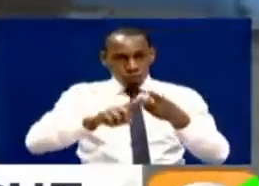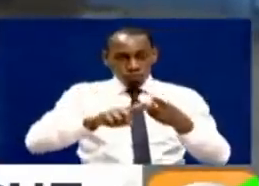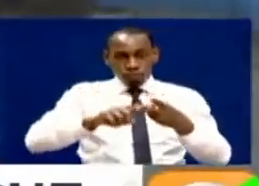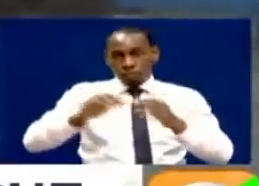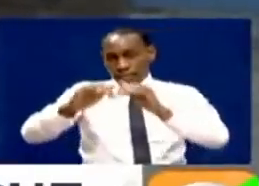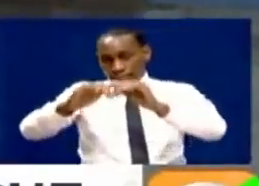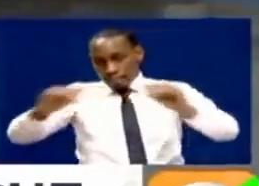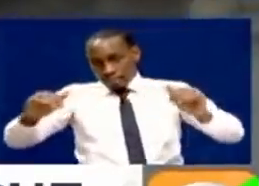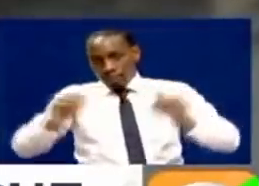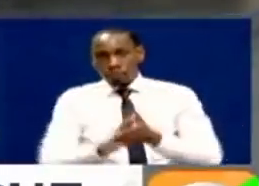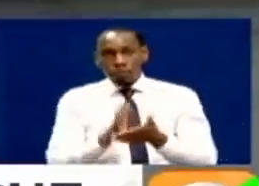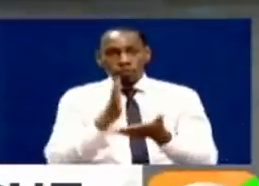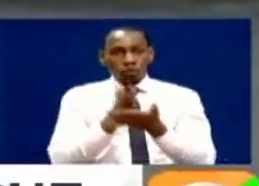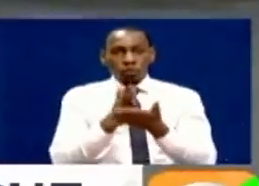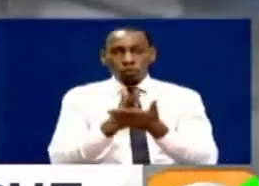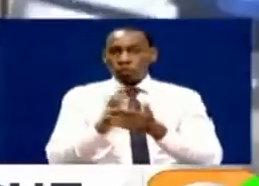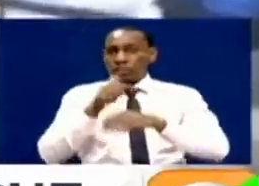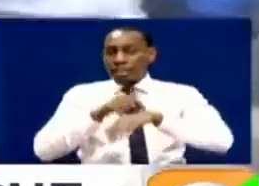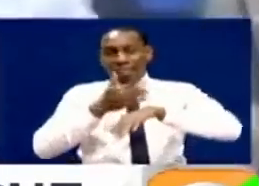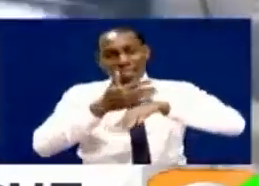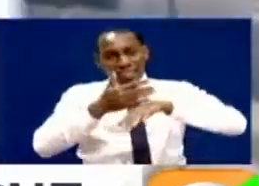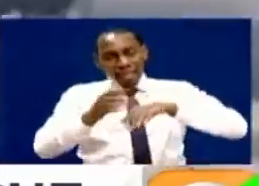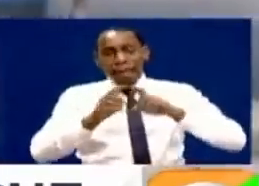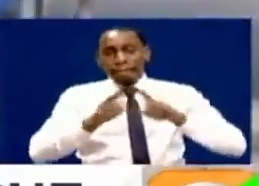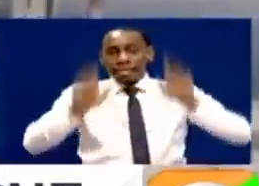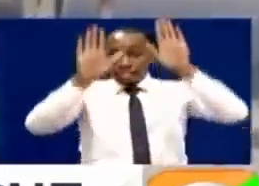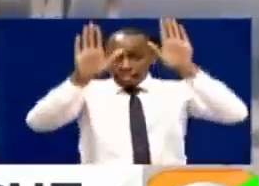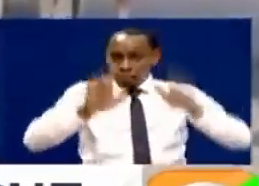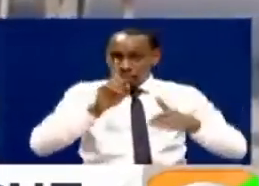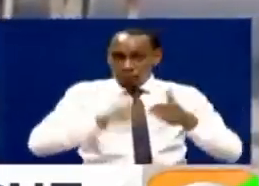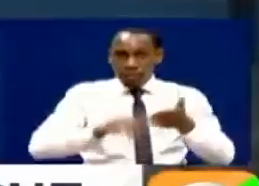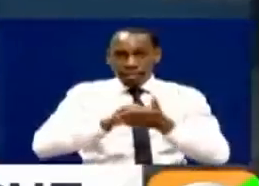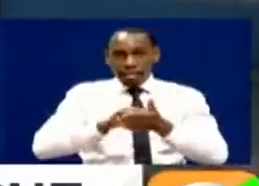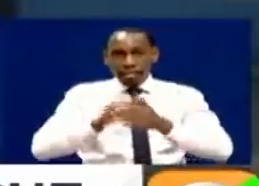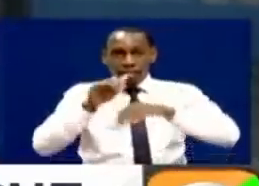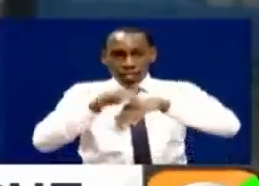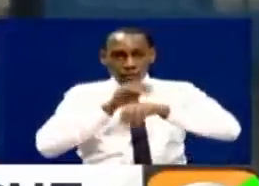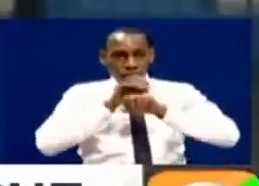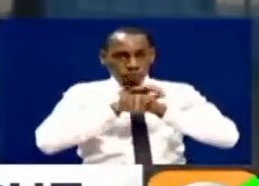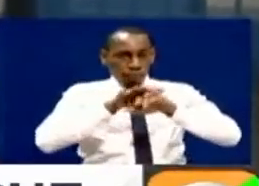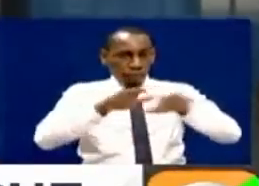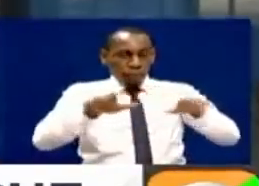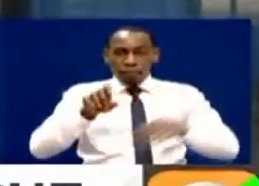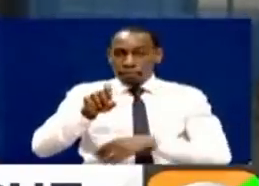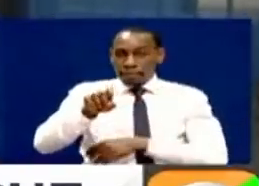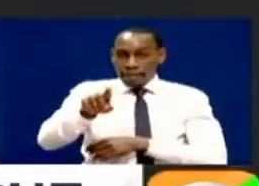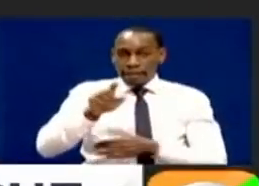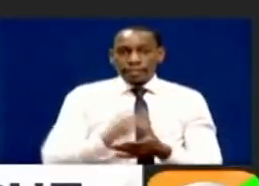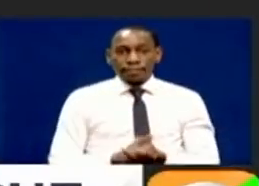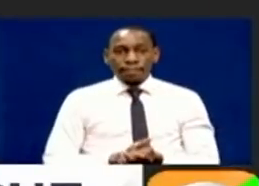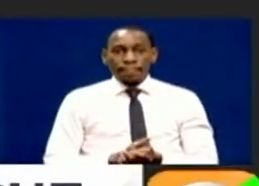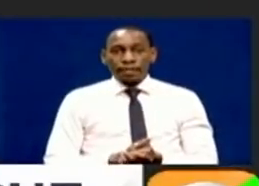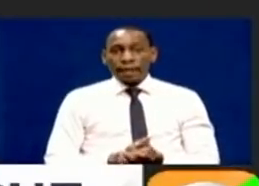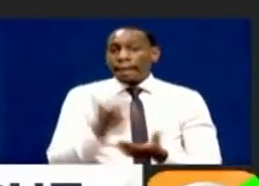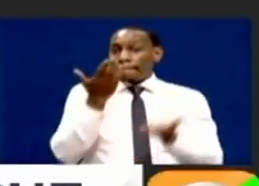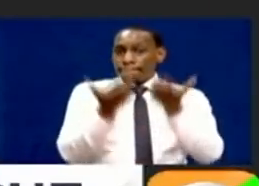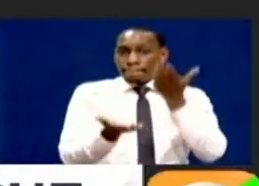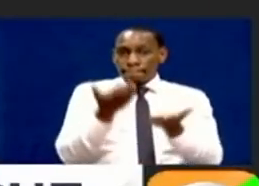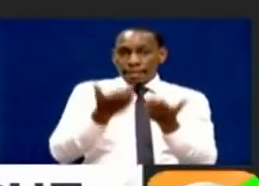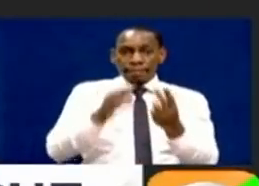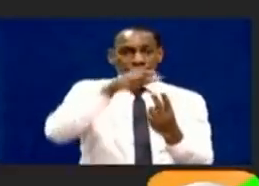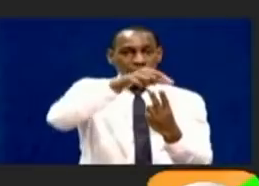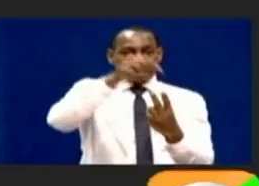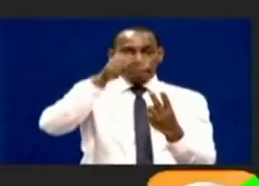isolation. It is painstaking work, but it is important to slow down the spread of the virus. Suppose this